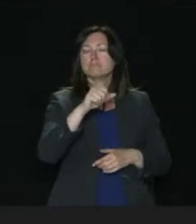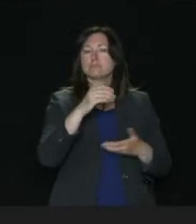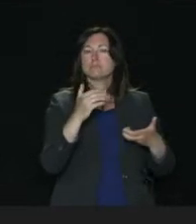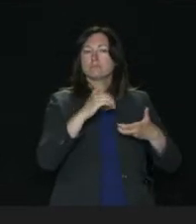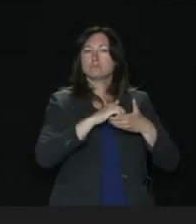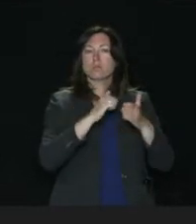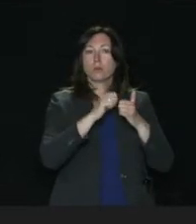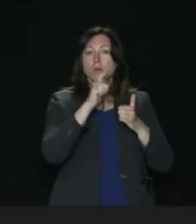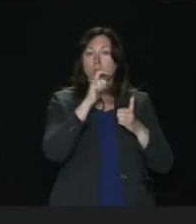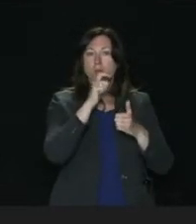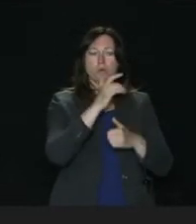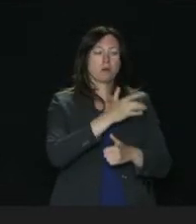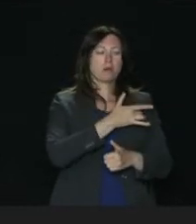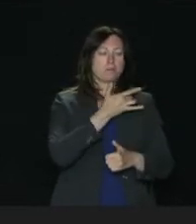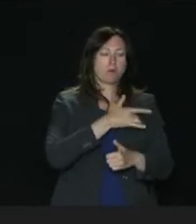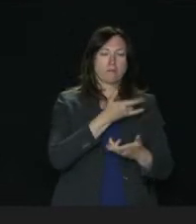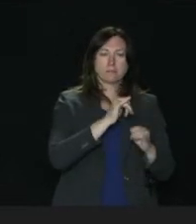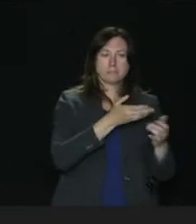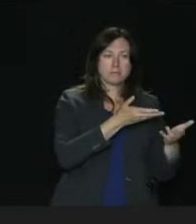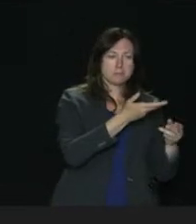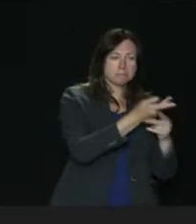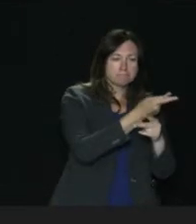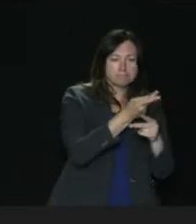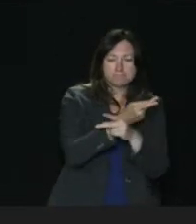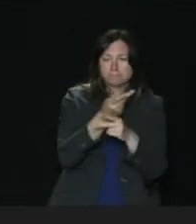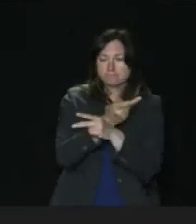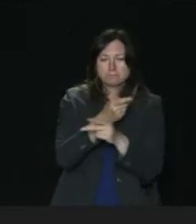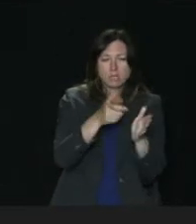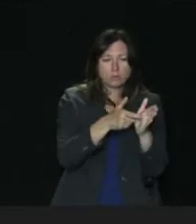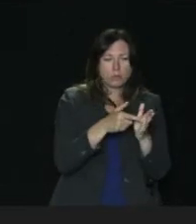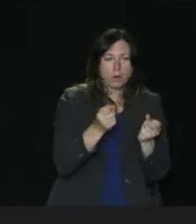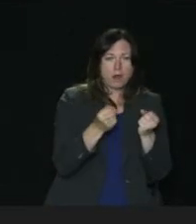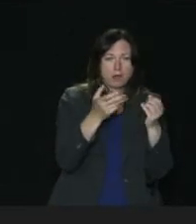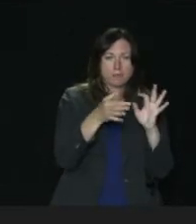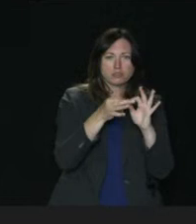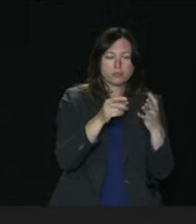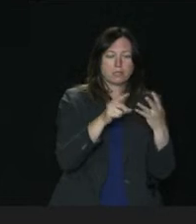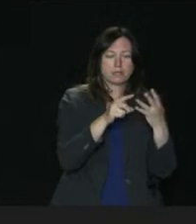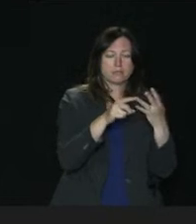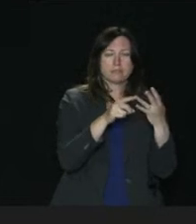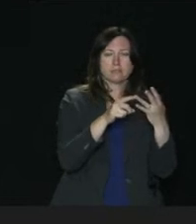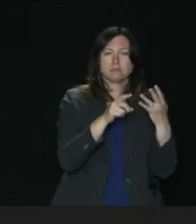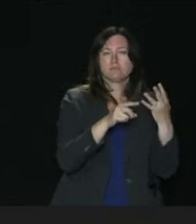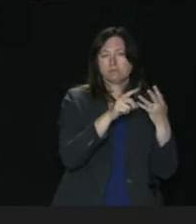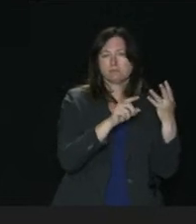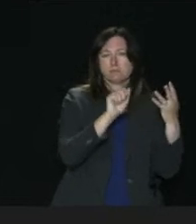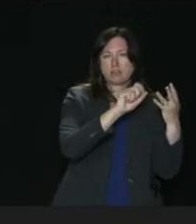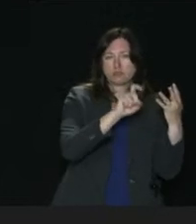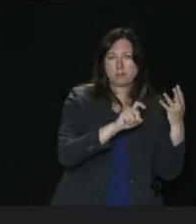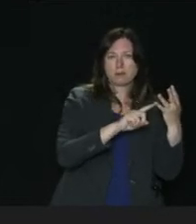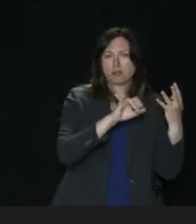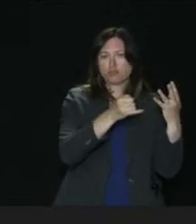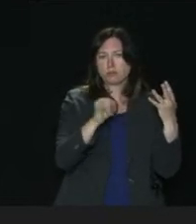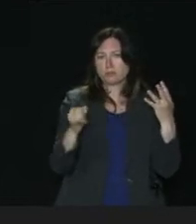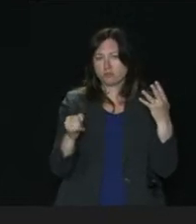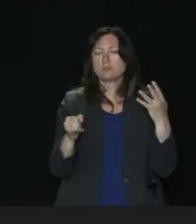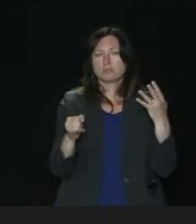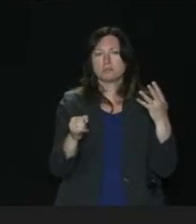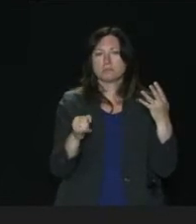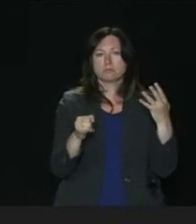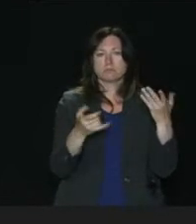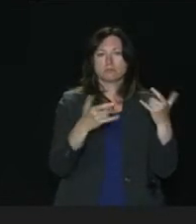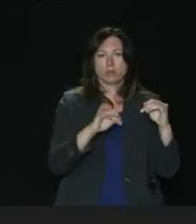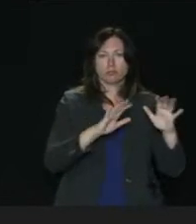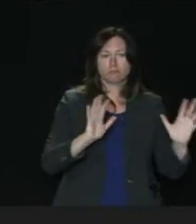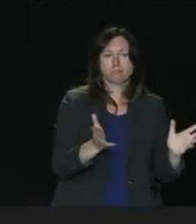the provinces to determine their requirements, both for AstraZeneca and for Janssen, as they continue to support their vaccine